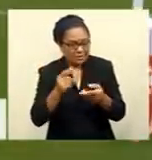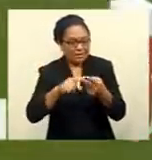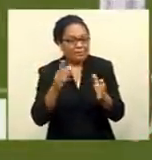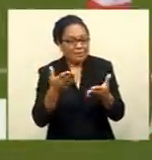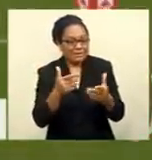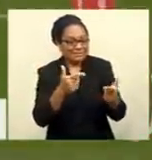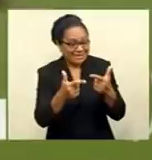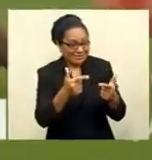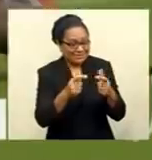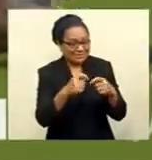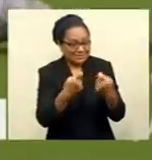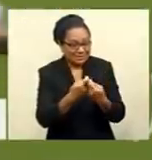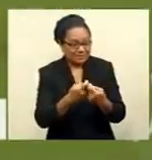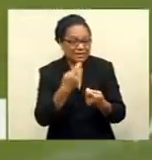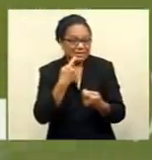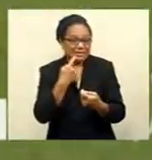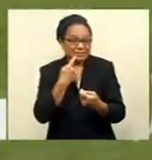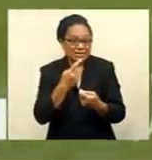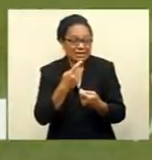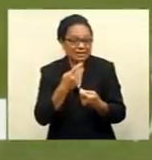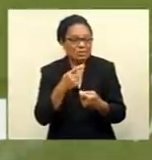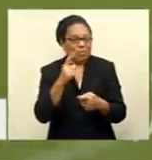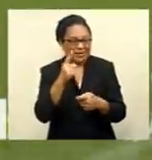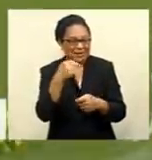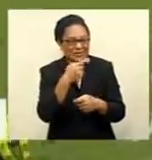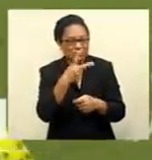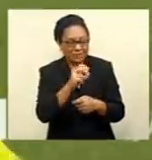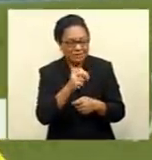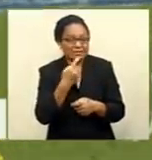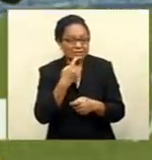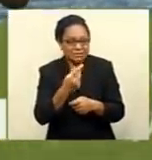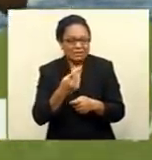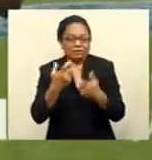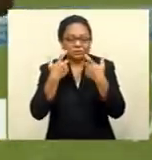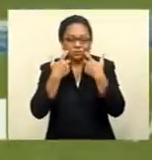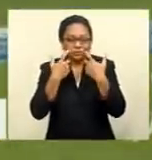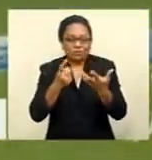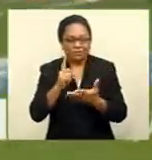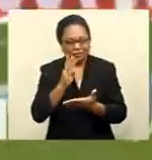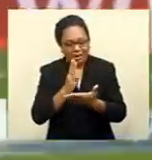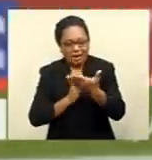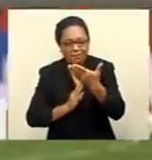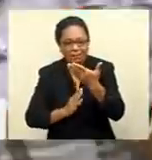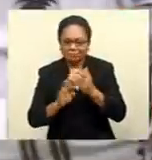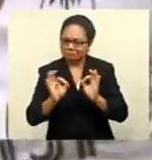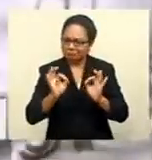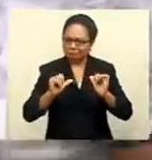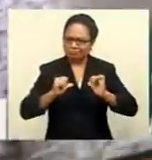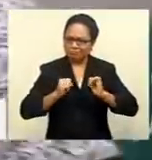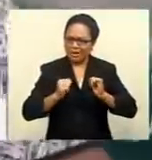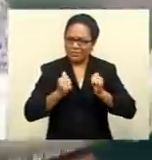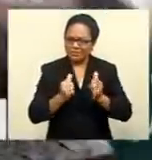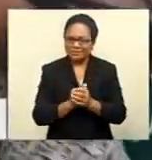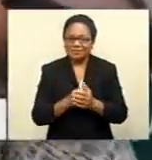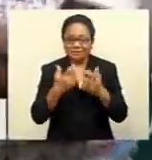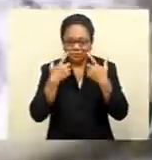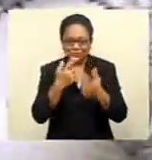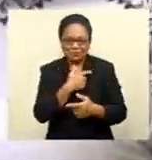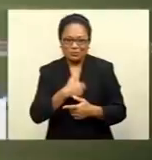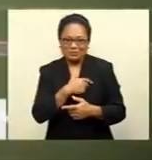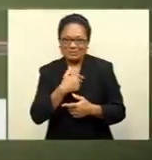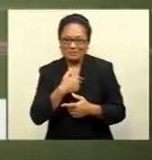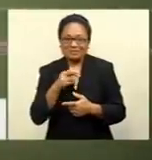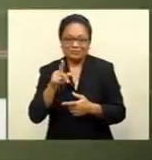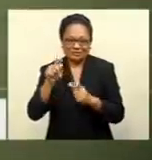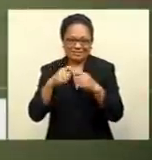in the world over 120 times, still shows genuine humility and ultimate commitment to the team.